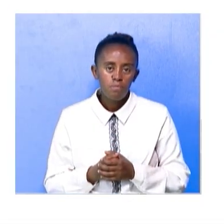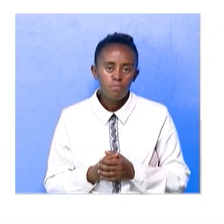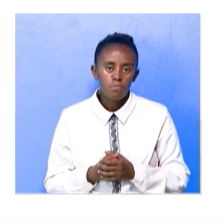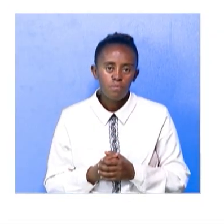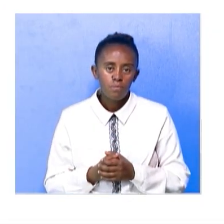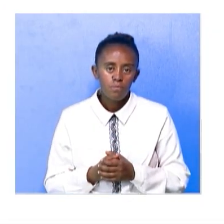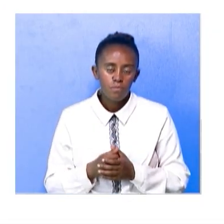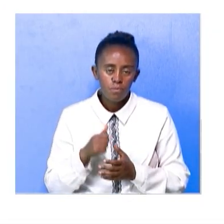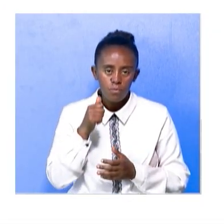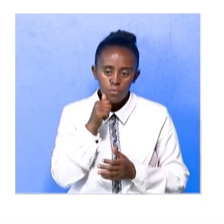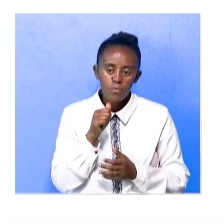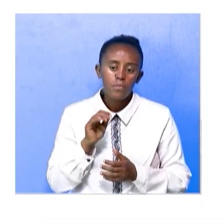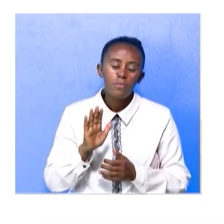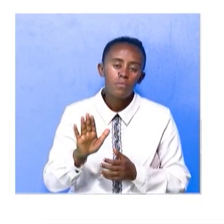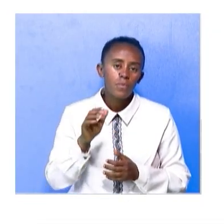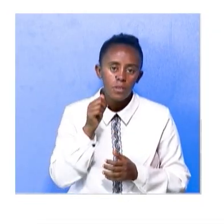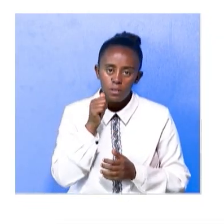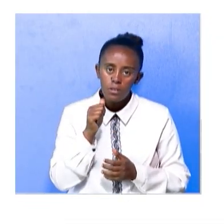her